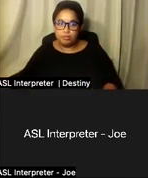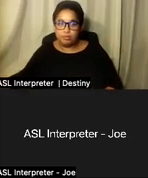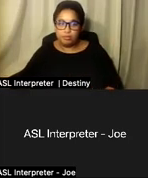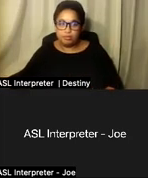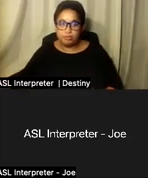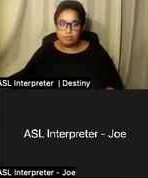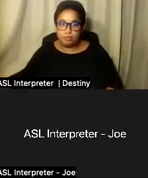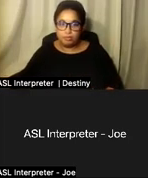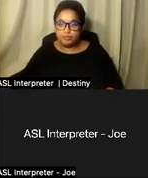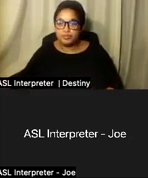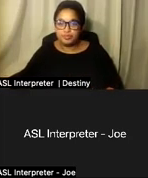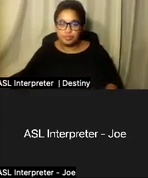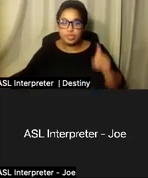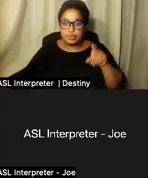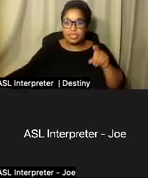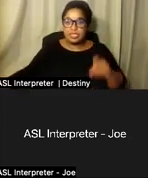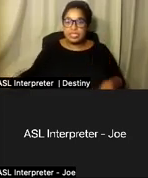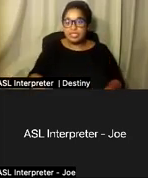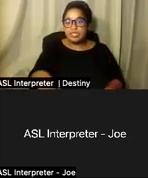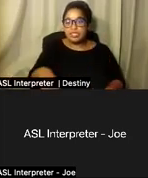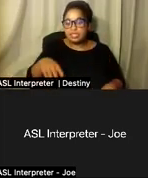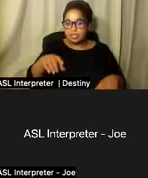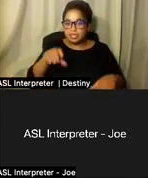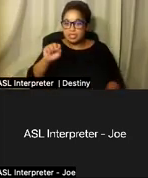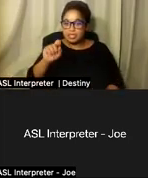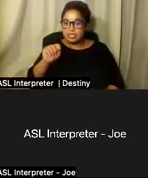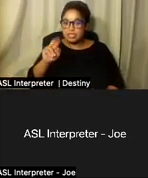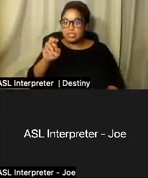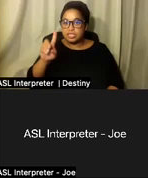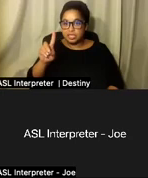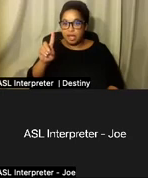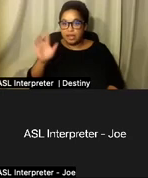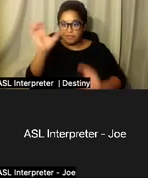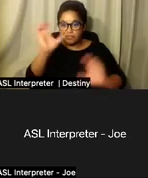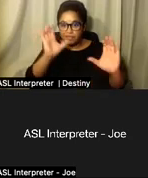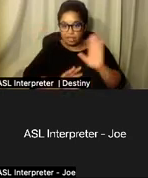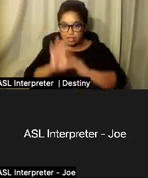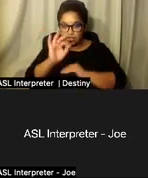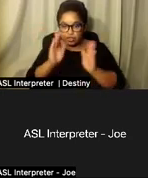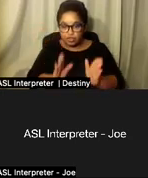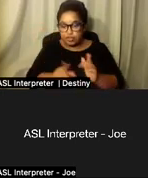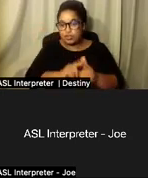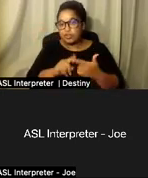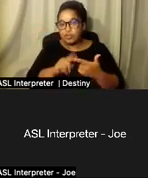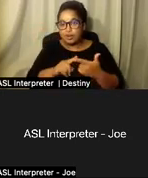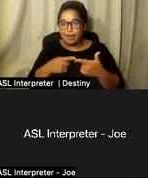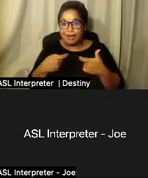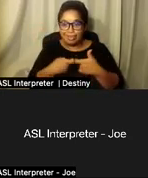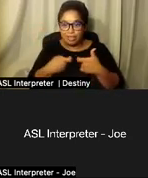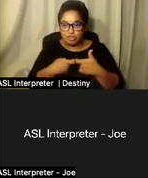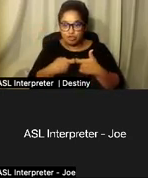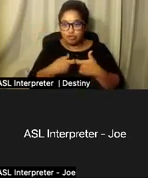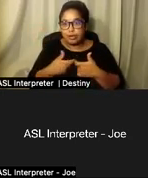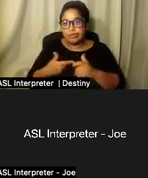You're going to need a stud finder, electric drill, and your safety goggles. Always remember, it's essential you